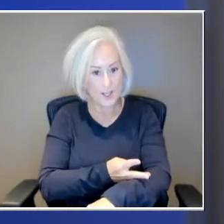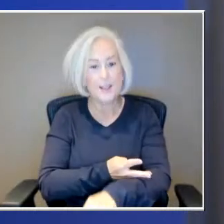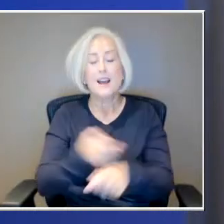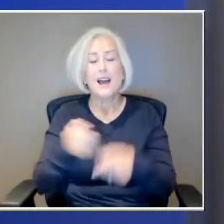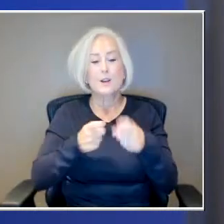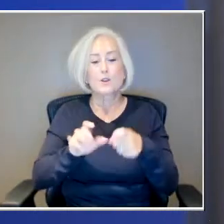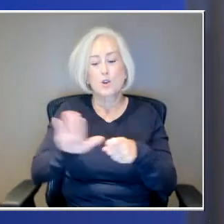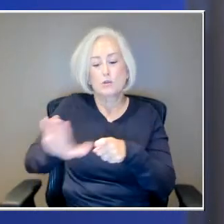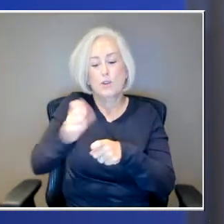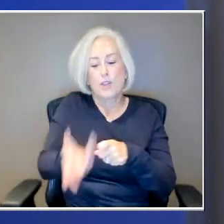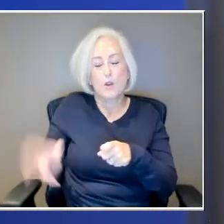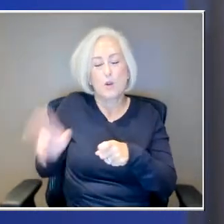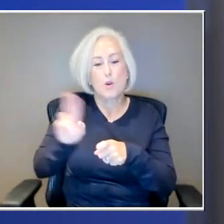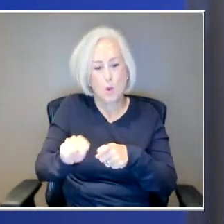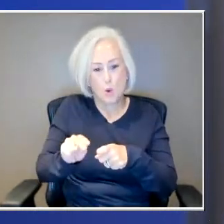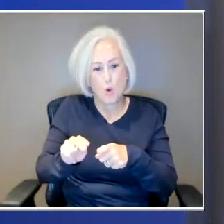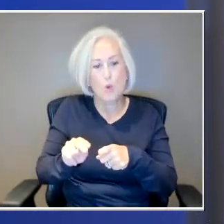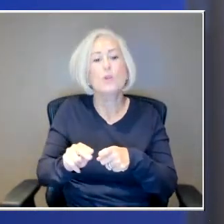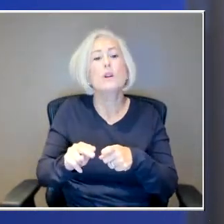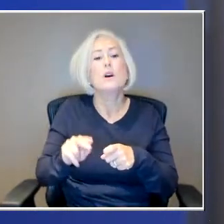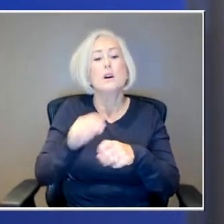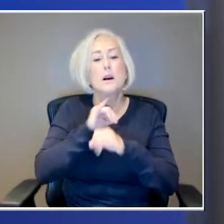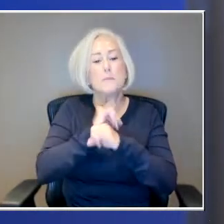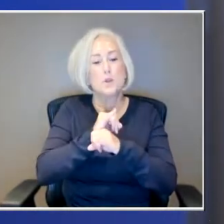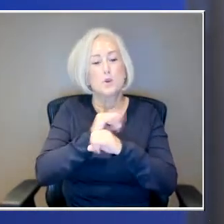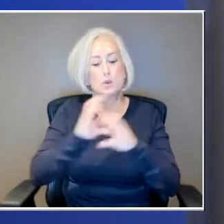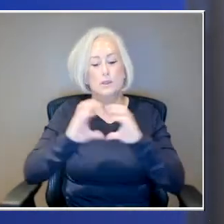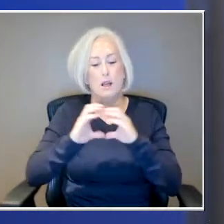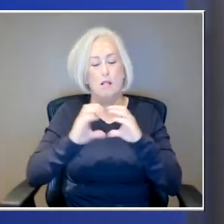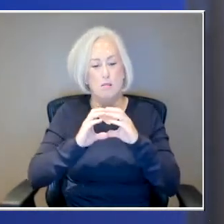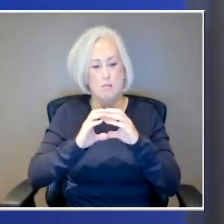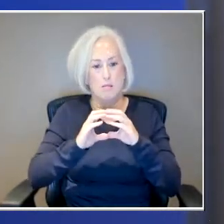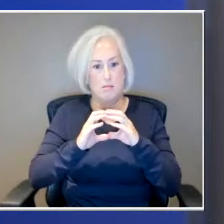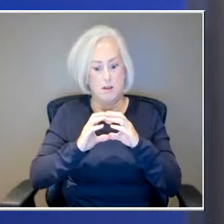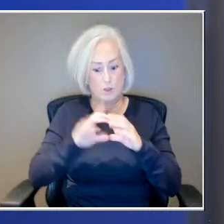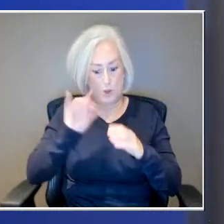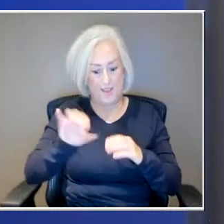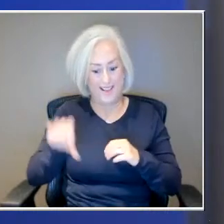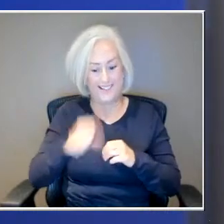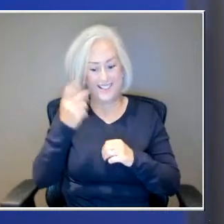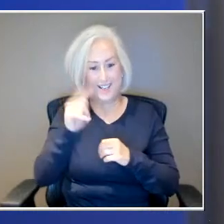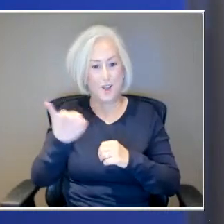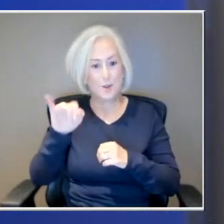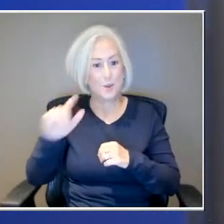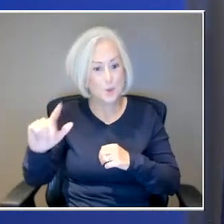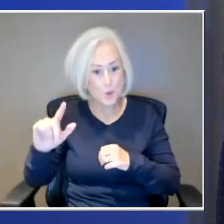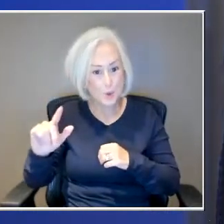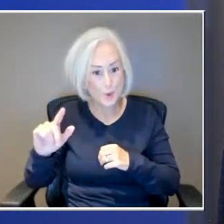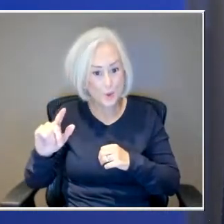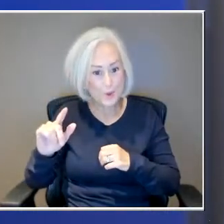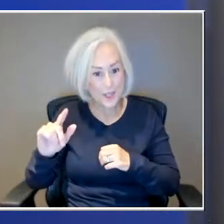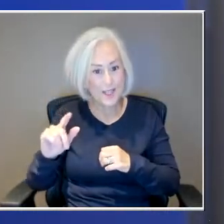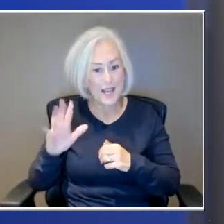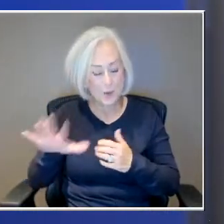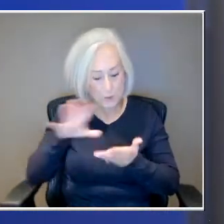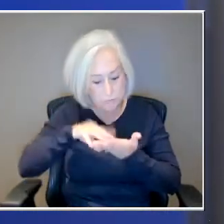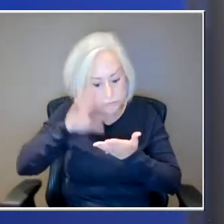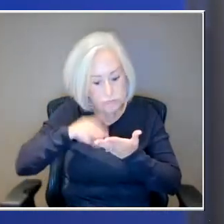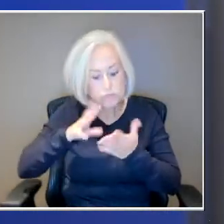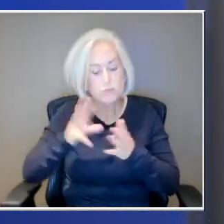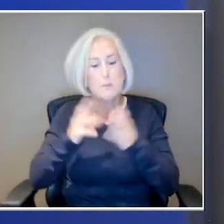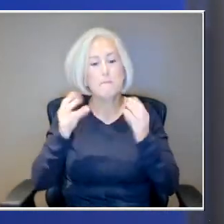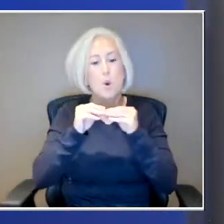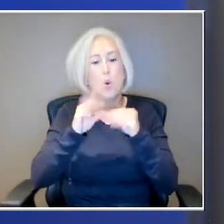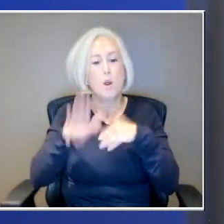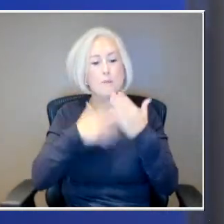patient's disease. And so it's definitely another tool in the toolkit and something that we are learning a lot more about and have learned a lot